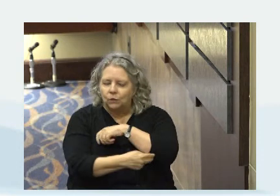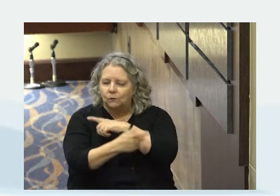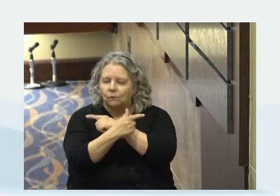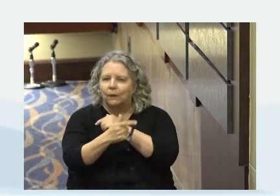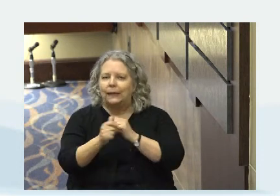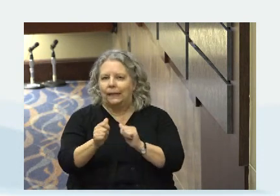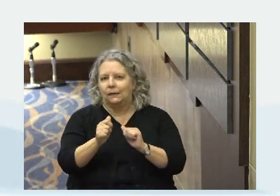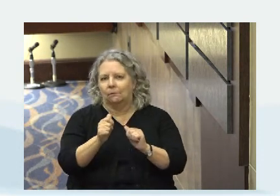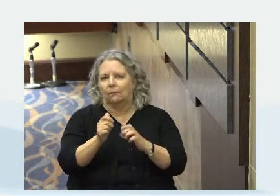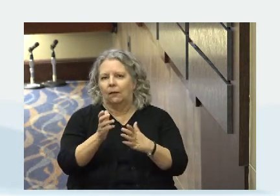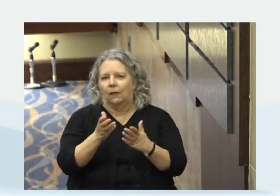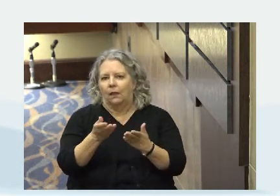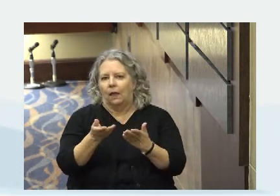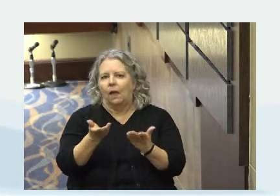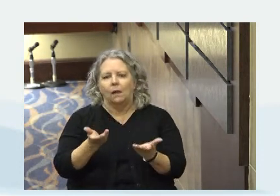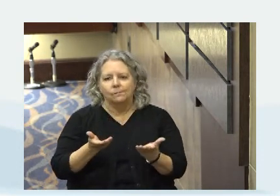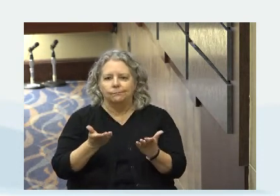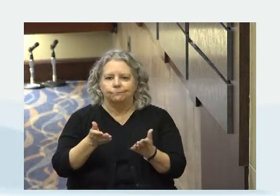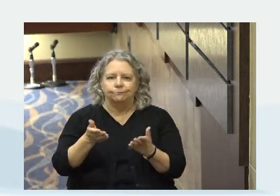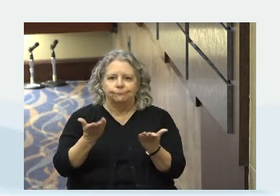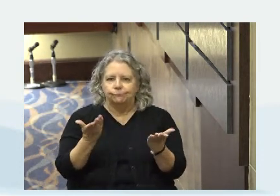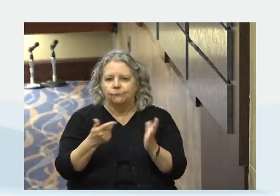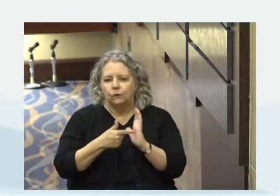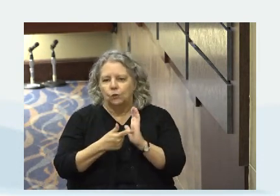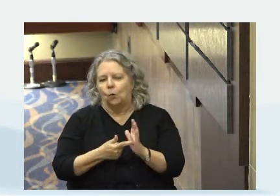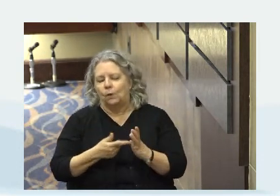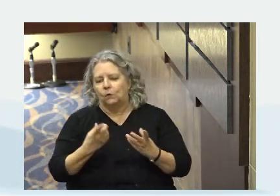what's possible and what it'll cost so we can make a good